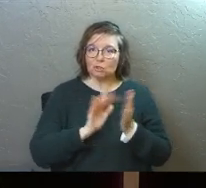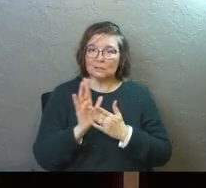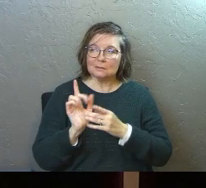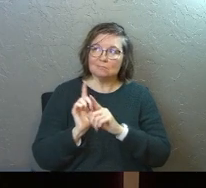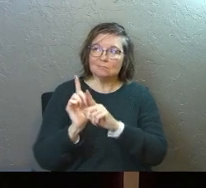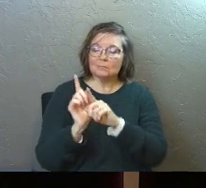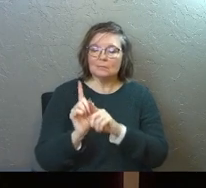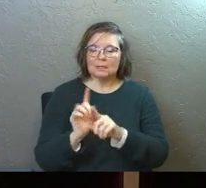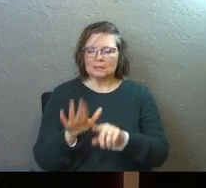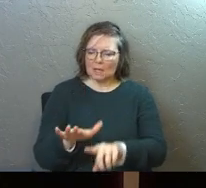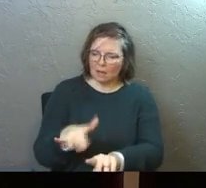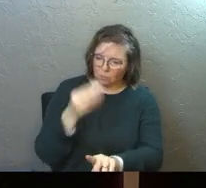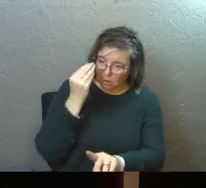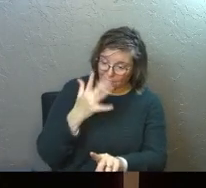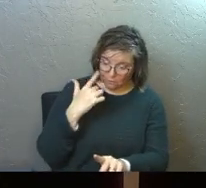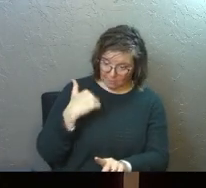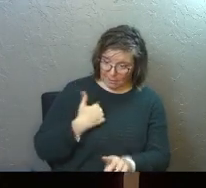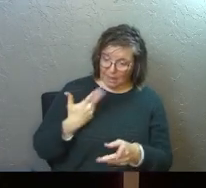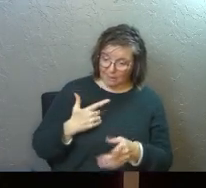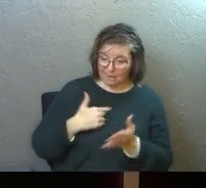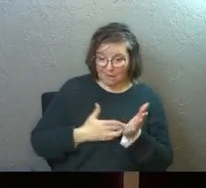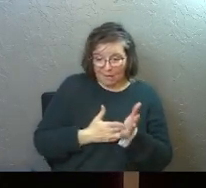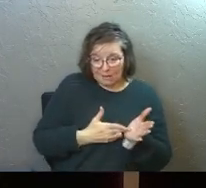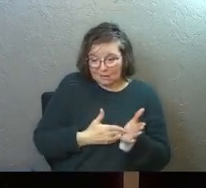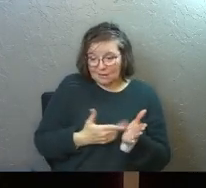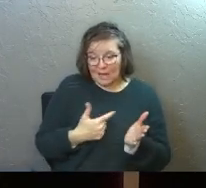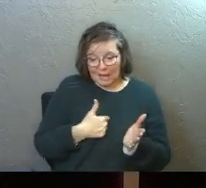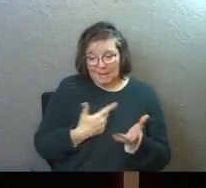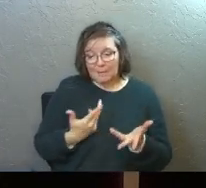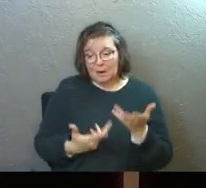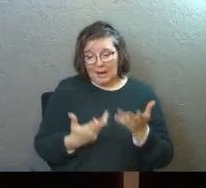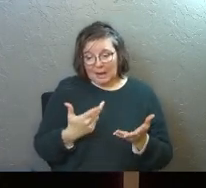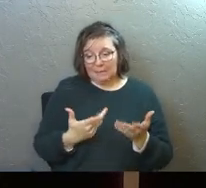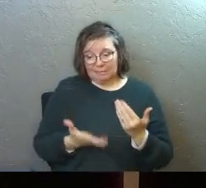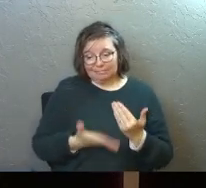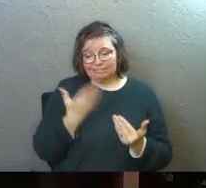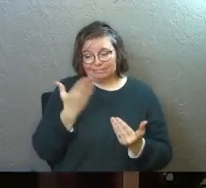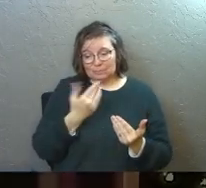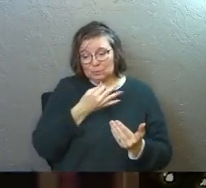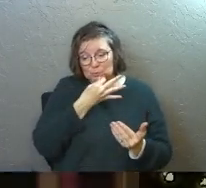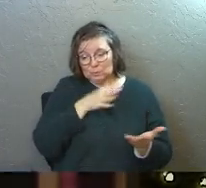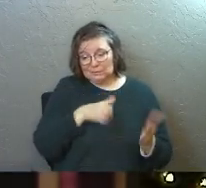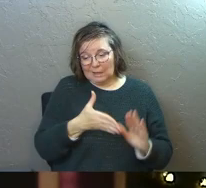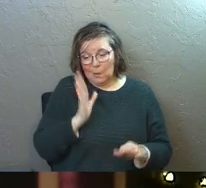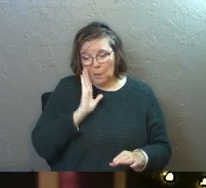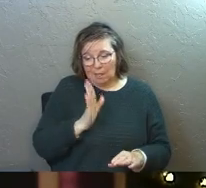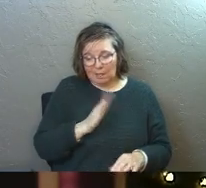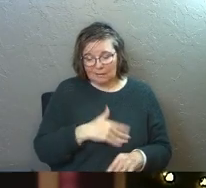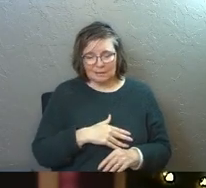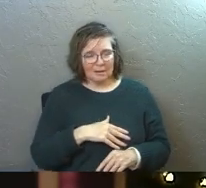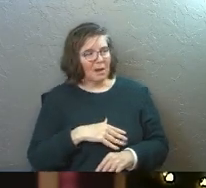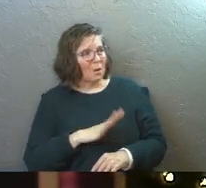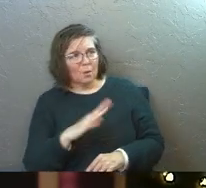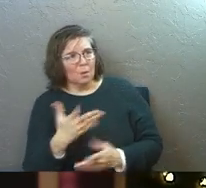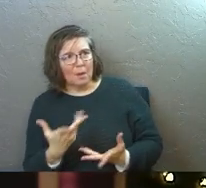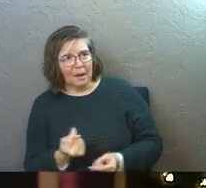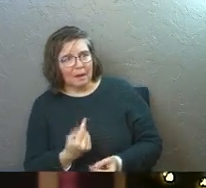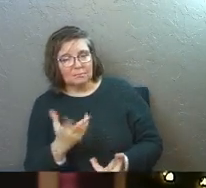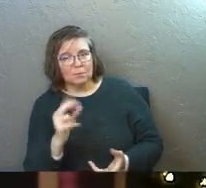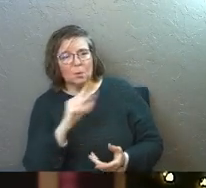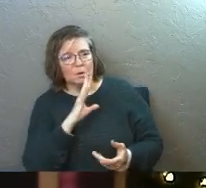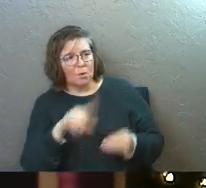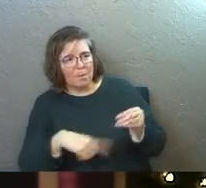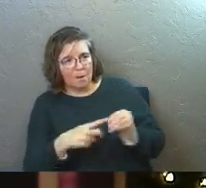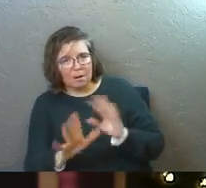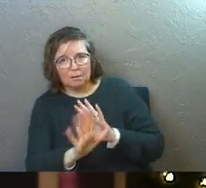says, hey, Timothy, I want to let you know, like, as for me, I'm going to be honest, I'm probably about to die. And you're like, if you're Timothy, you're like, whoa, you know what I mean?